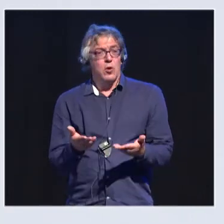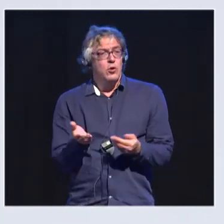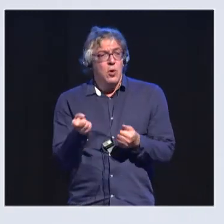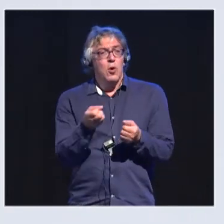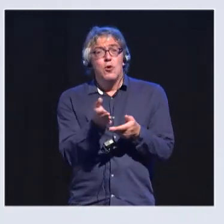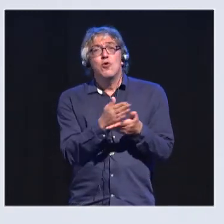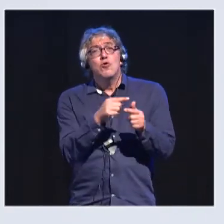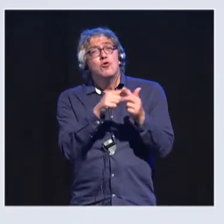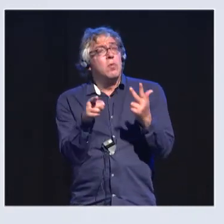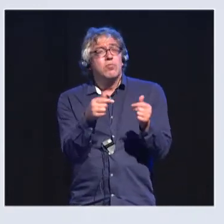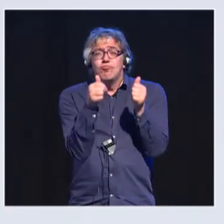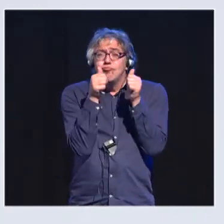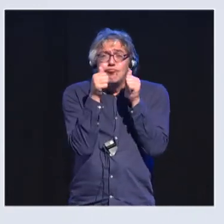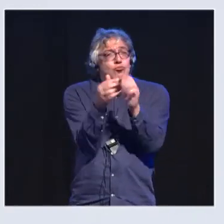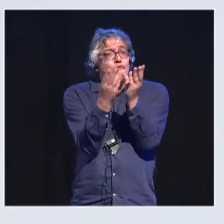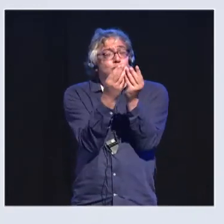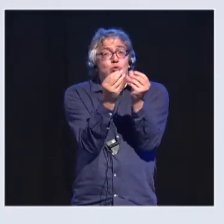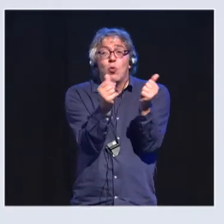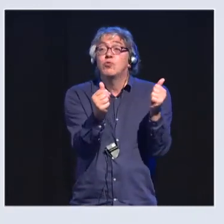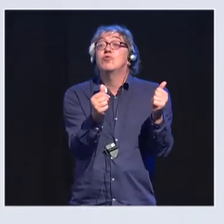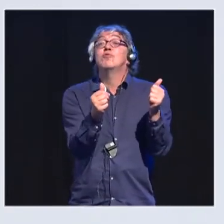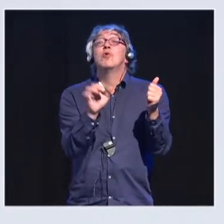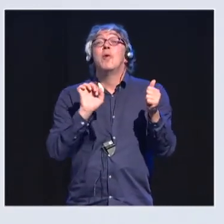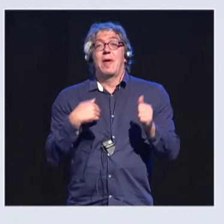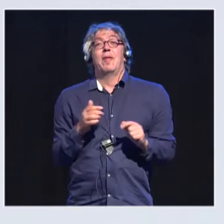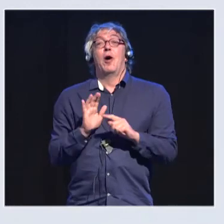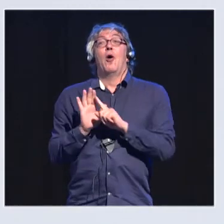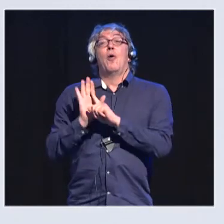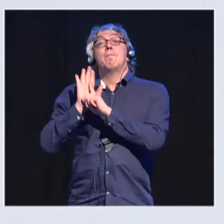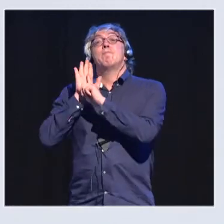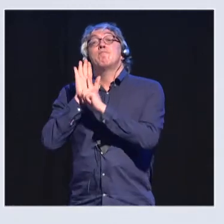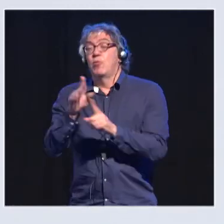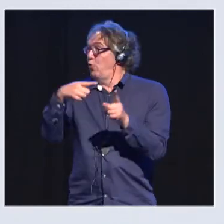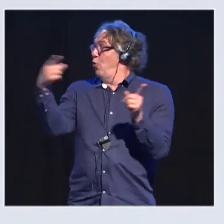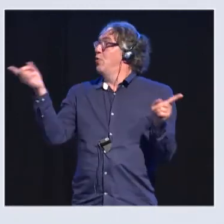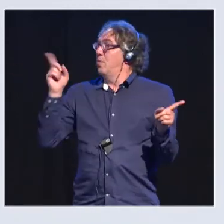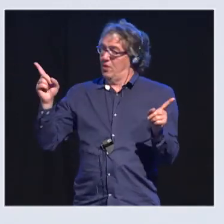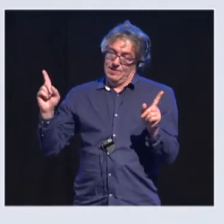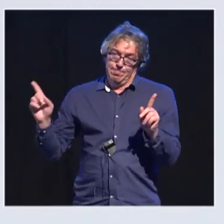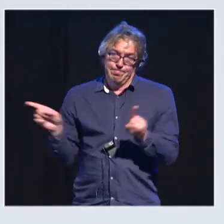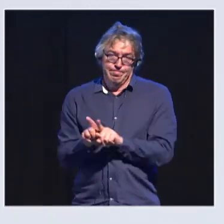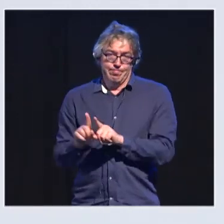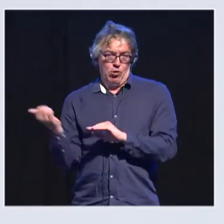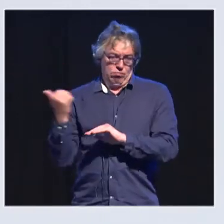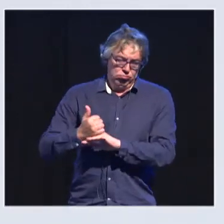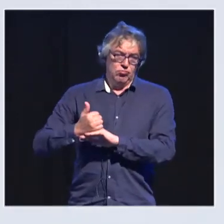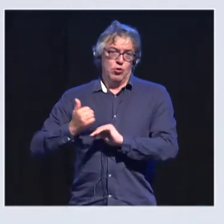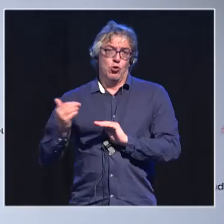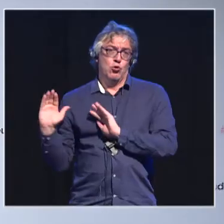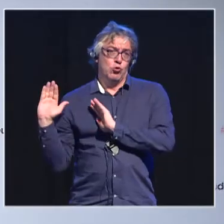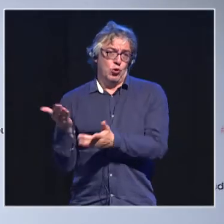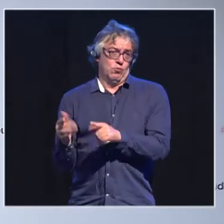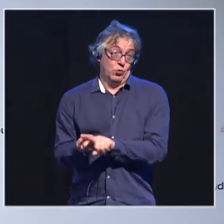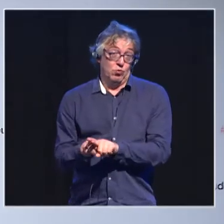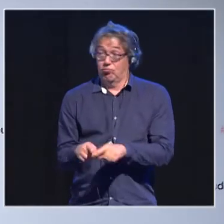solutions, we can put under the pressure all the other service providers, which is good for our people.